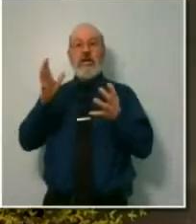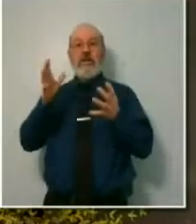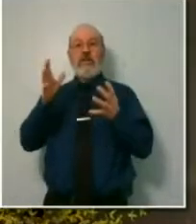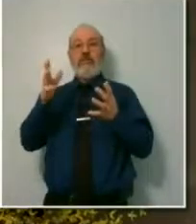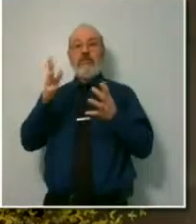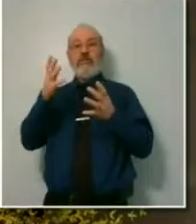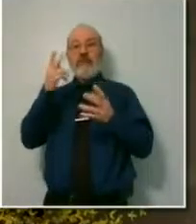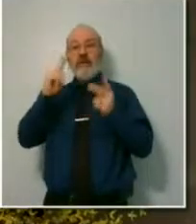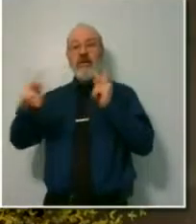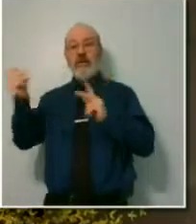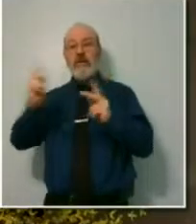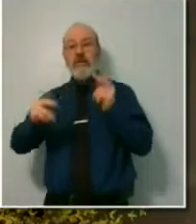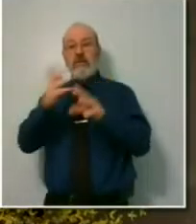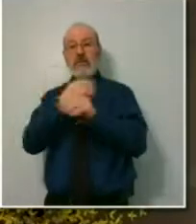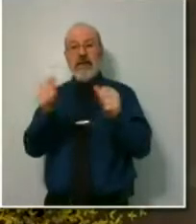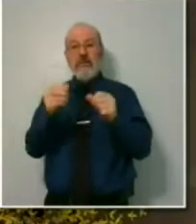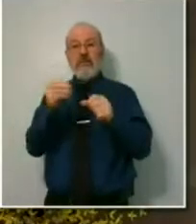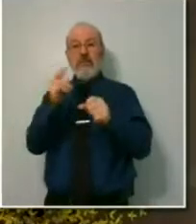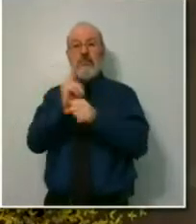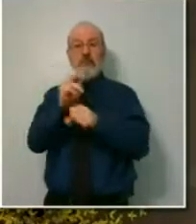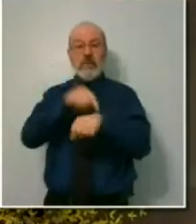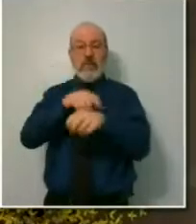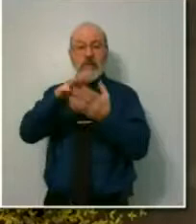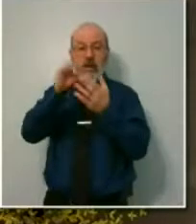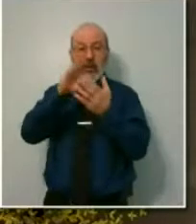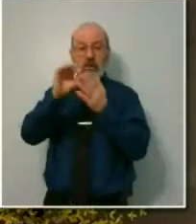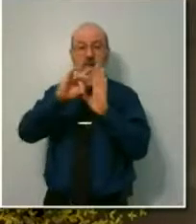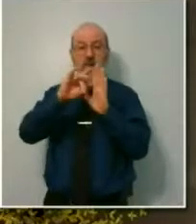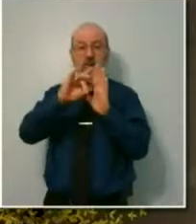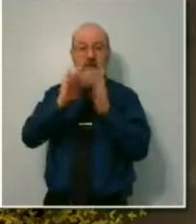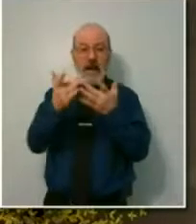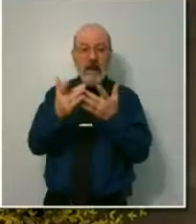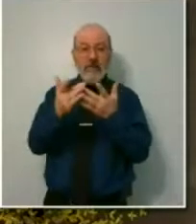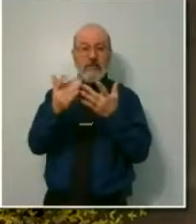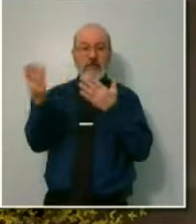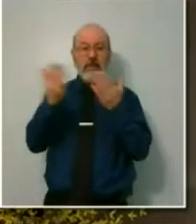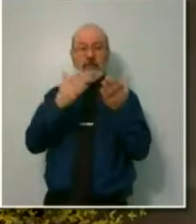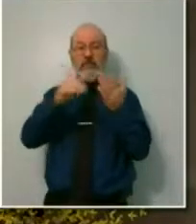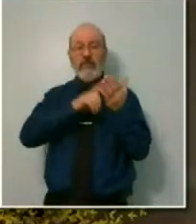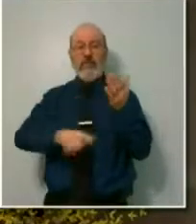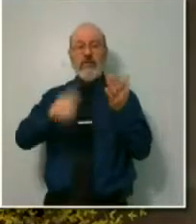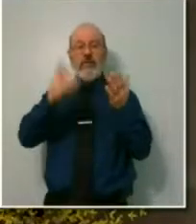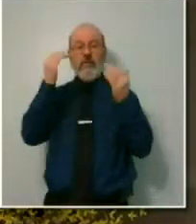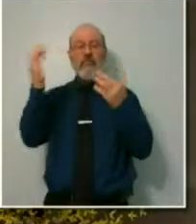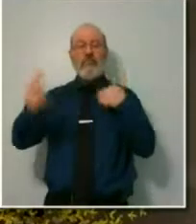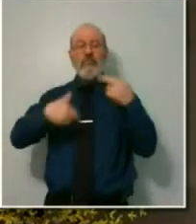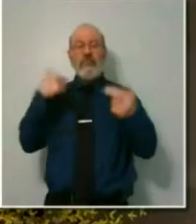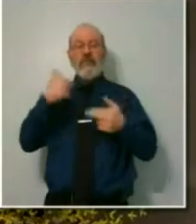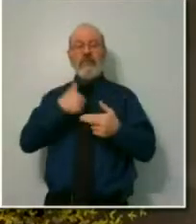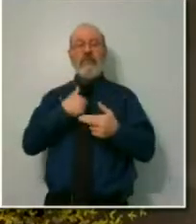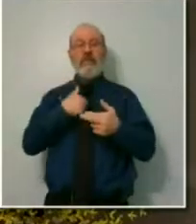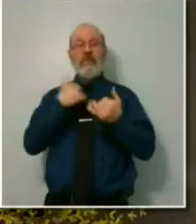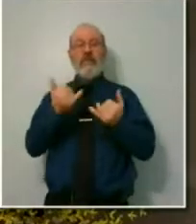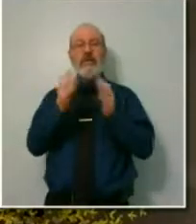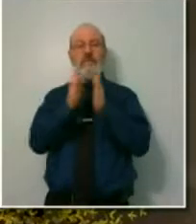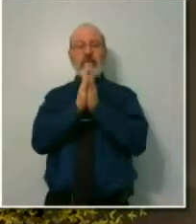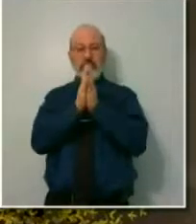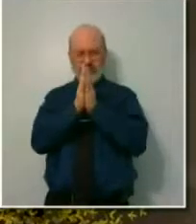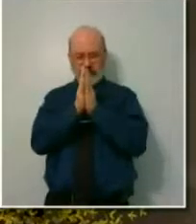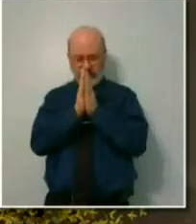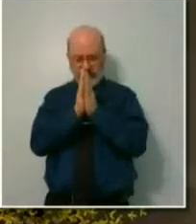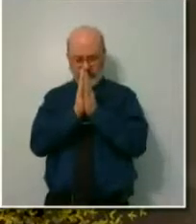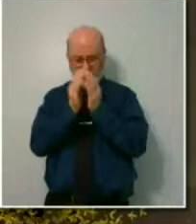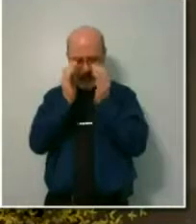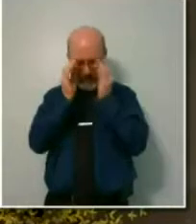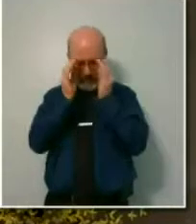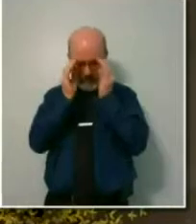invest their time in learning the scriptures and serving the Lord. So I hope you rejoice with me. And now let's just take a moment to pray, shall we? Father, we do